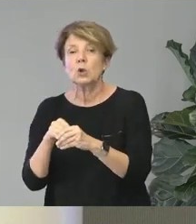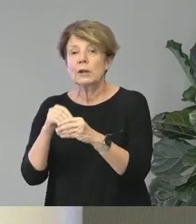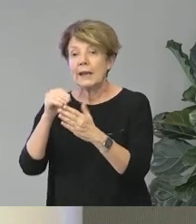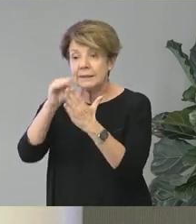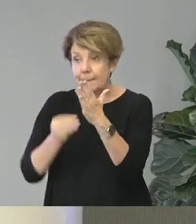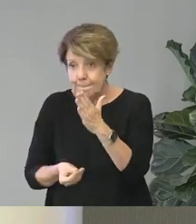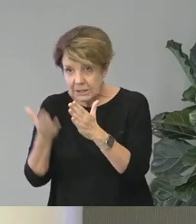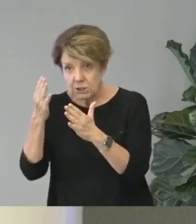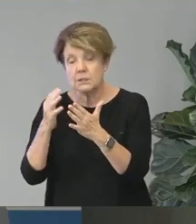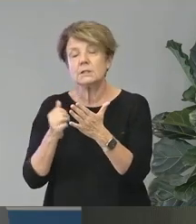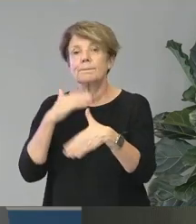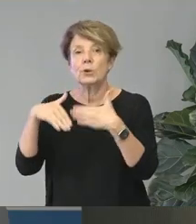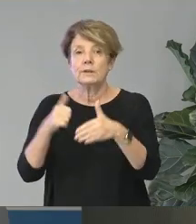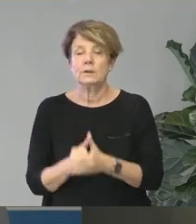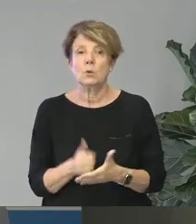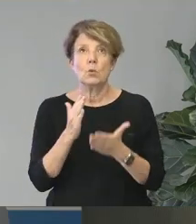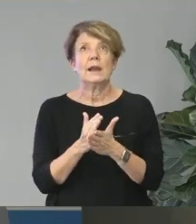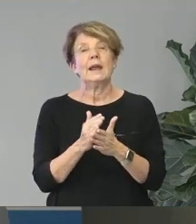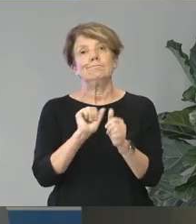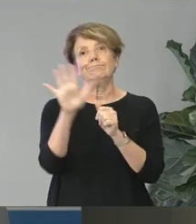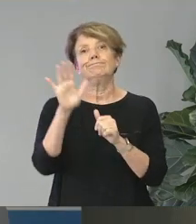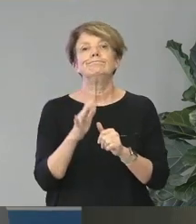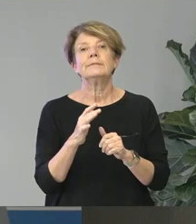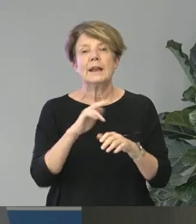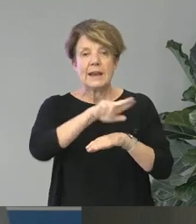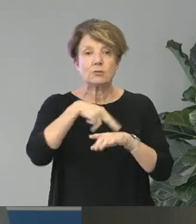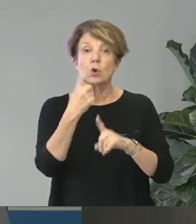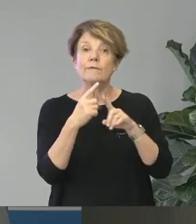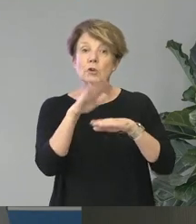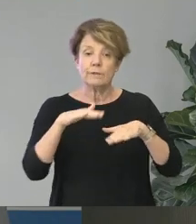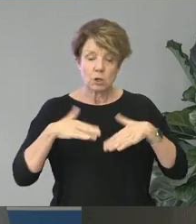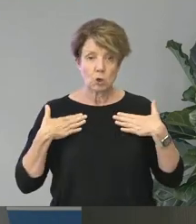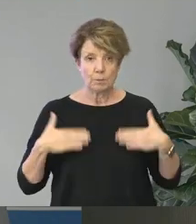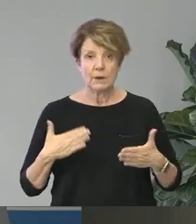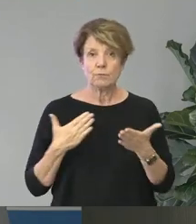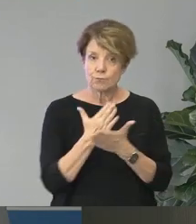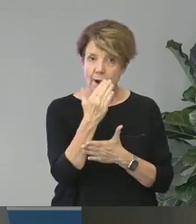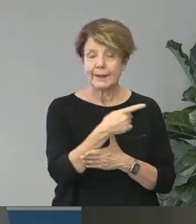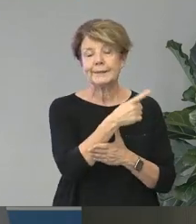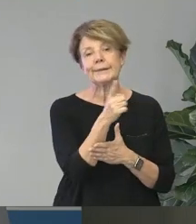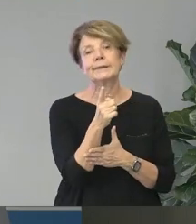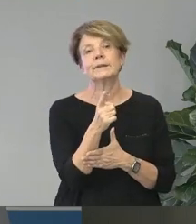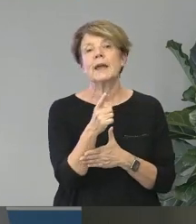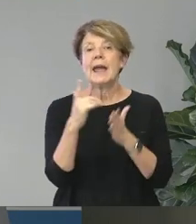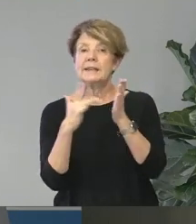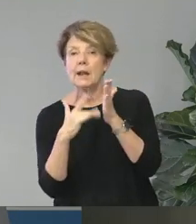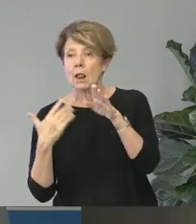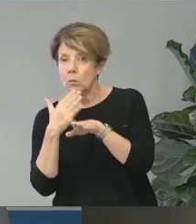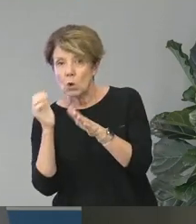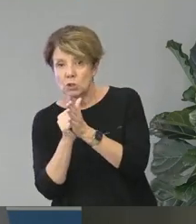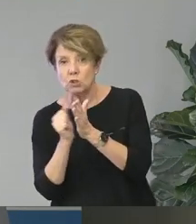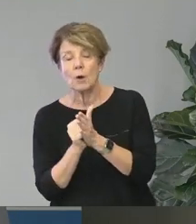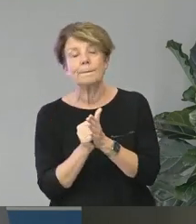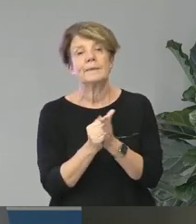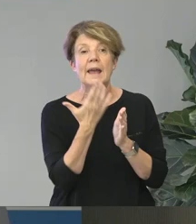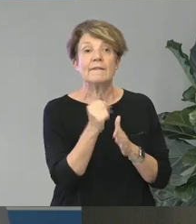process. We held a spectacular national conference on human rights and associated technical workshops featuring the